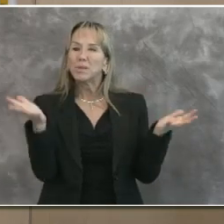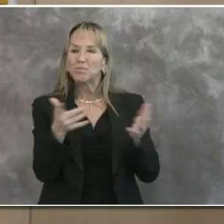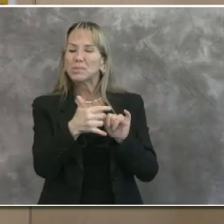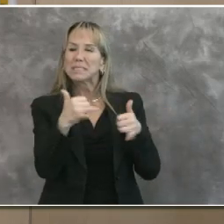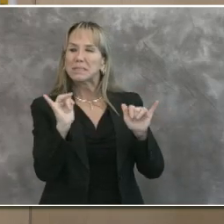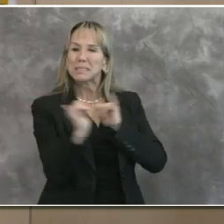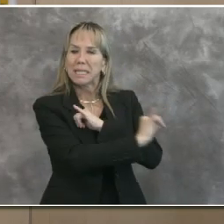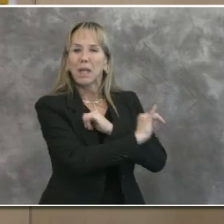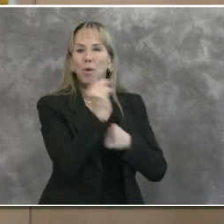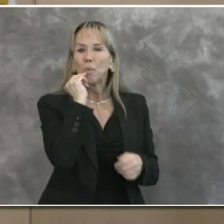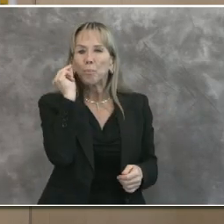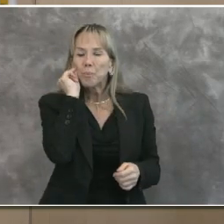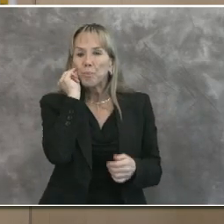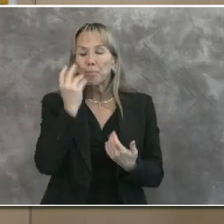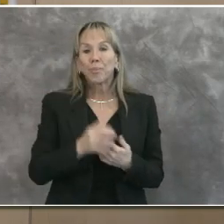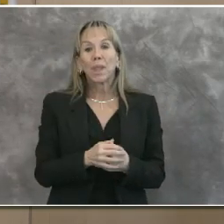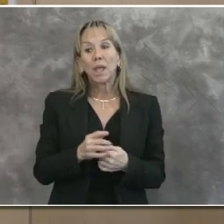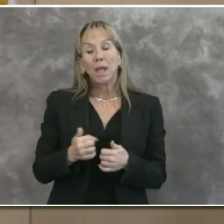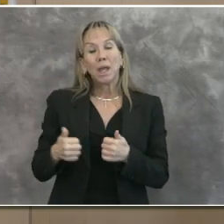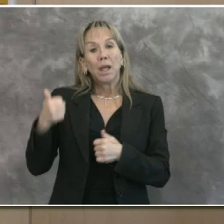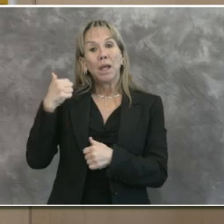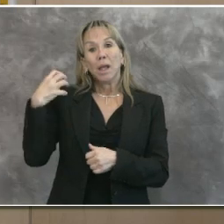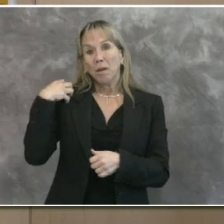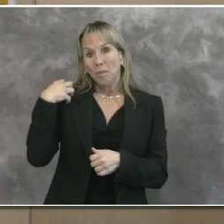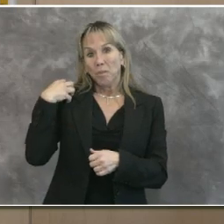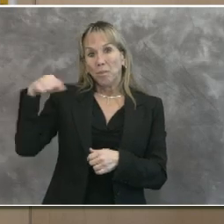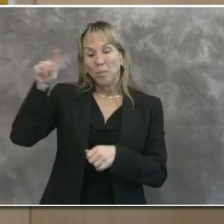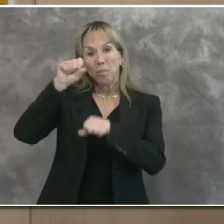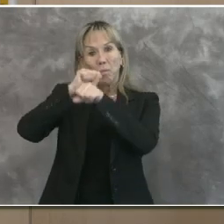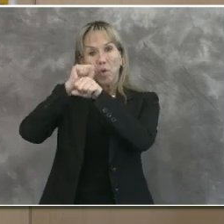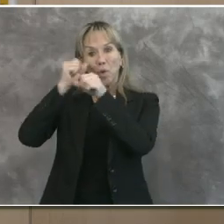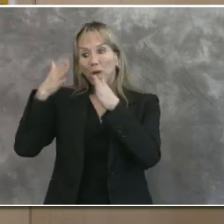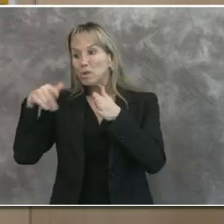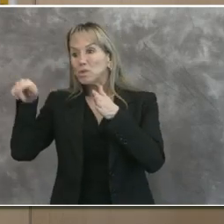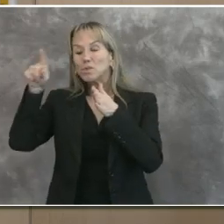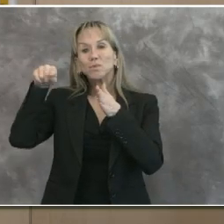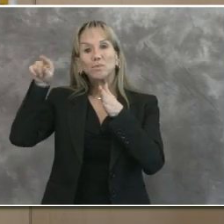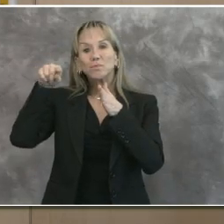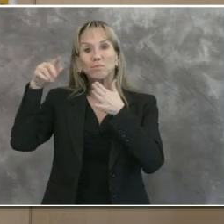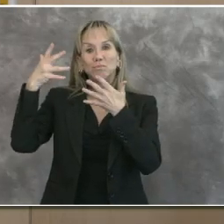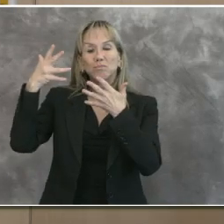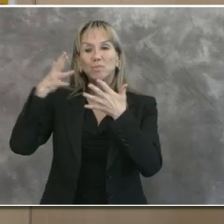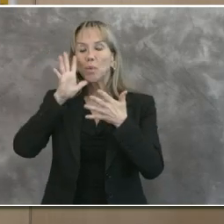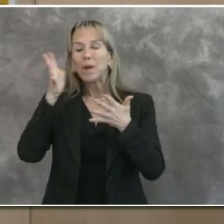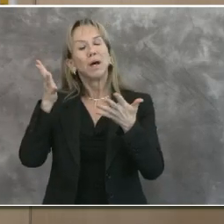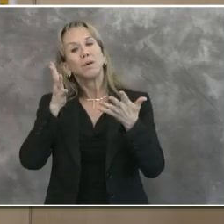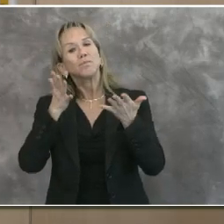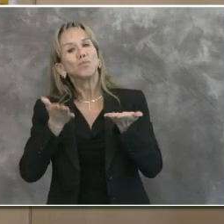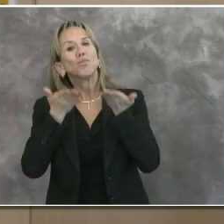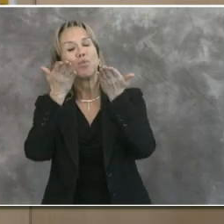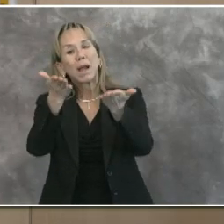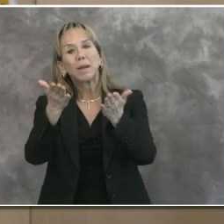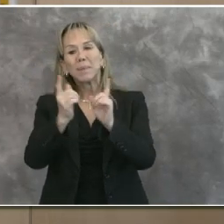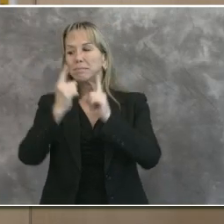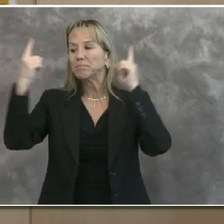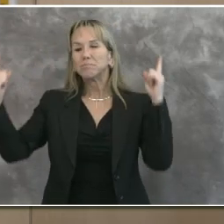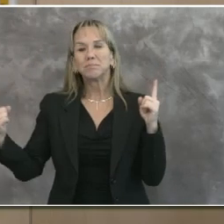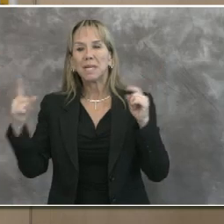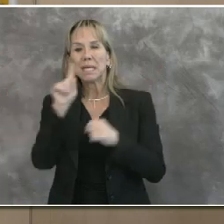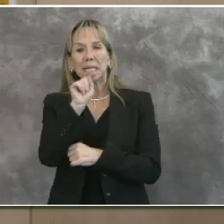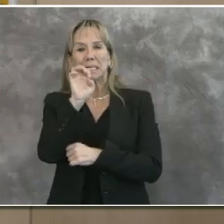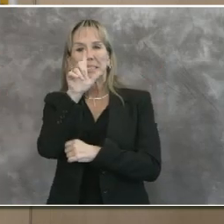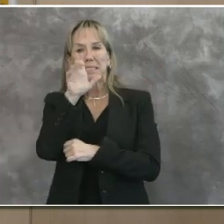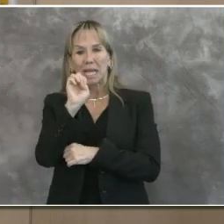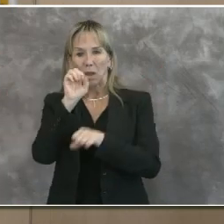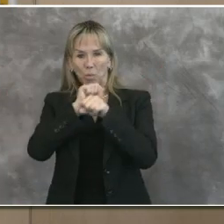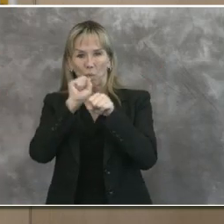And for employers, we will recommend teleworking. That will still be